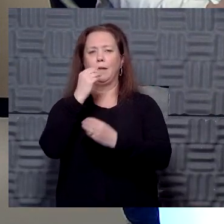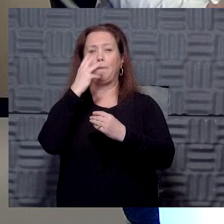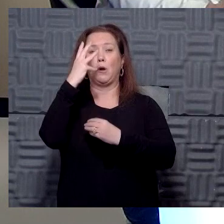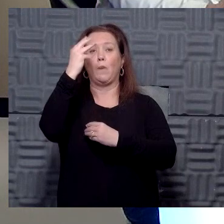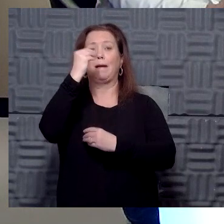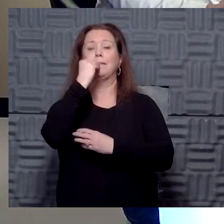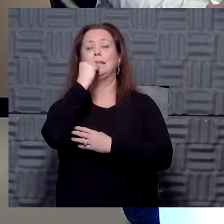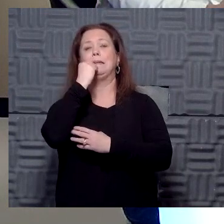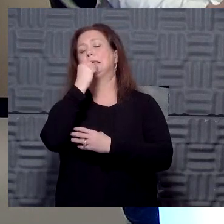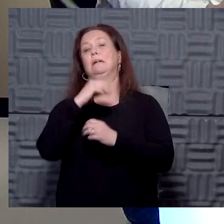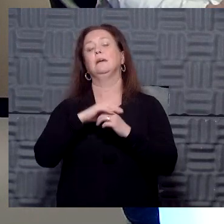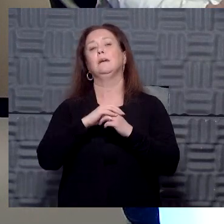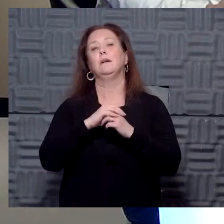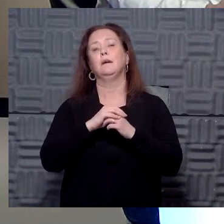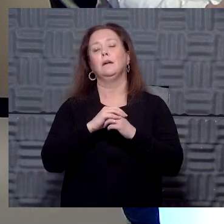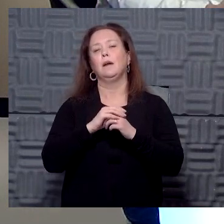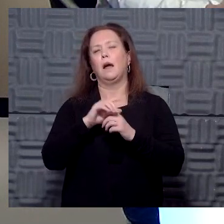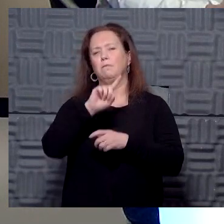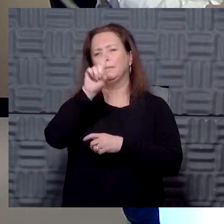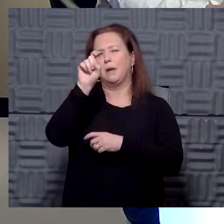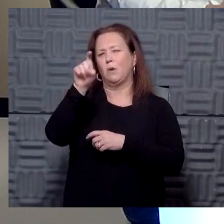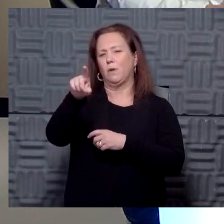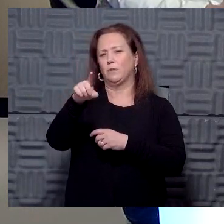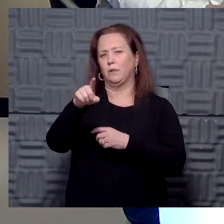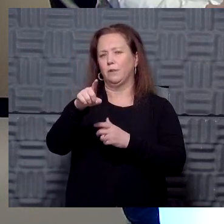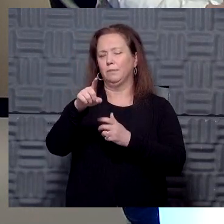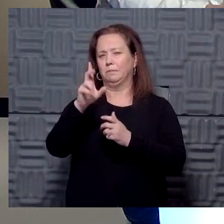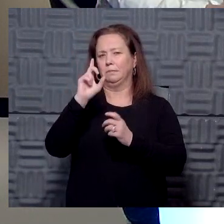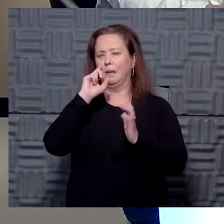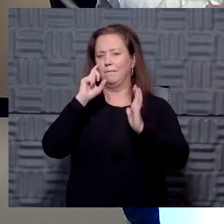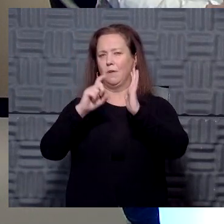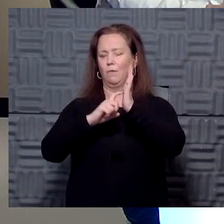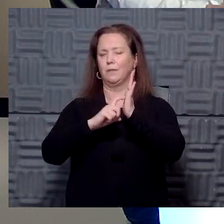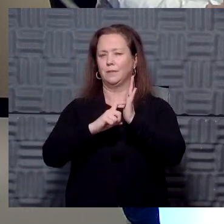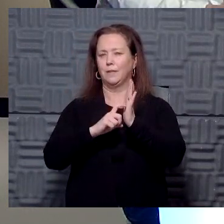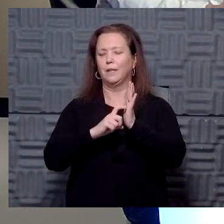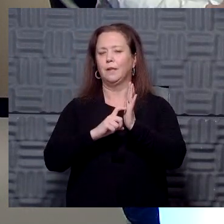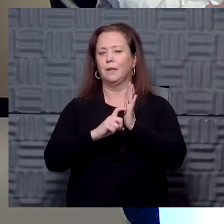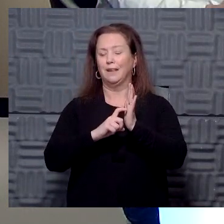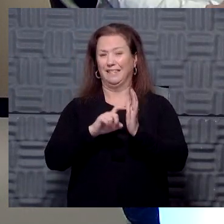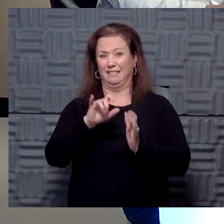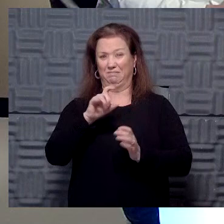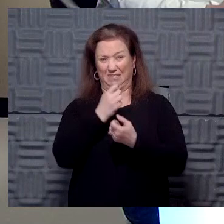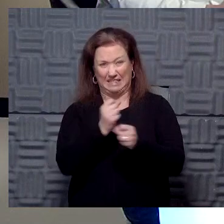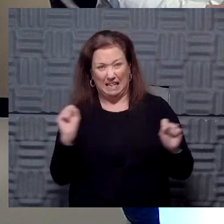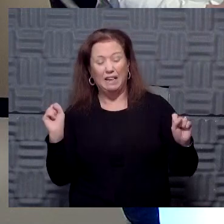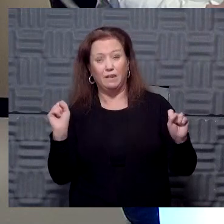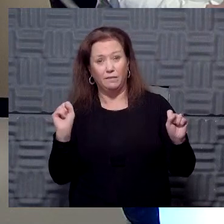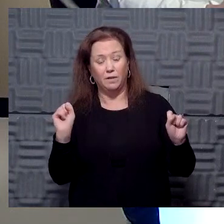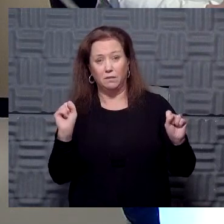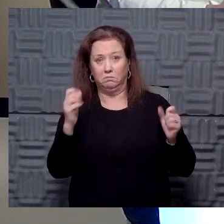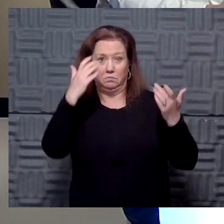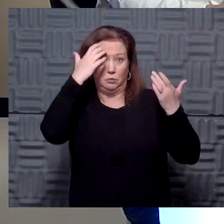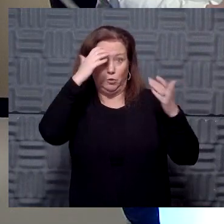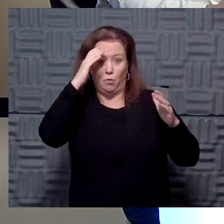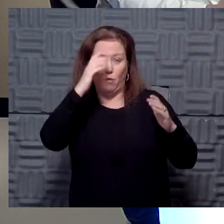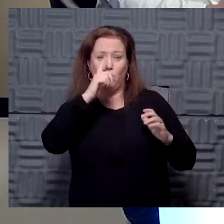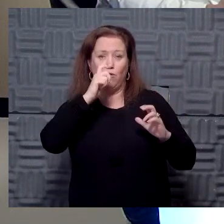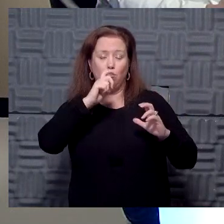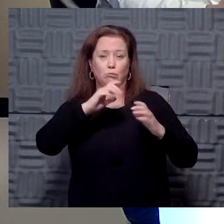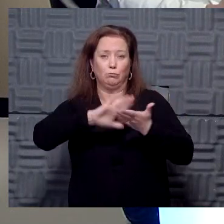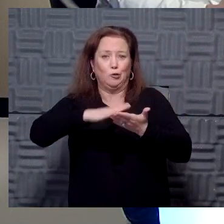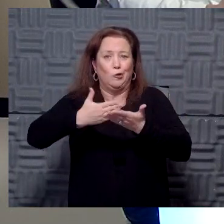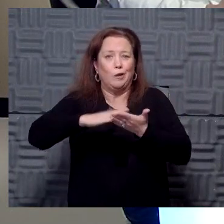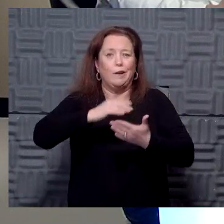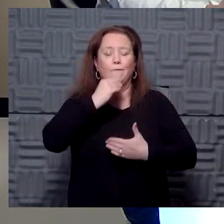out. Yeah. But I was questioning because a lot of people have been asking, is that safe? Because you don't know who's preparing your